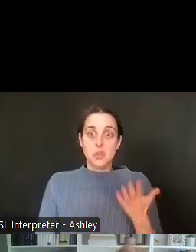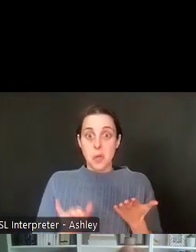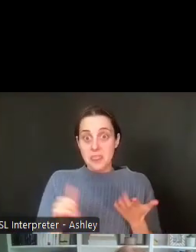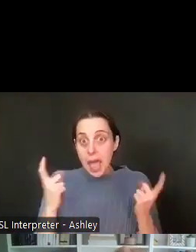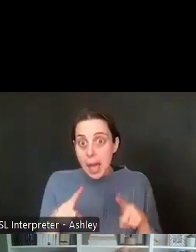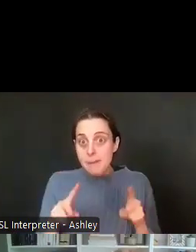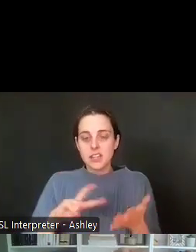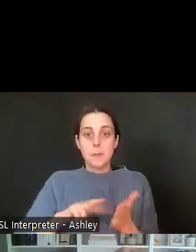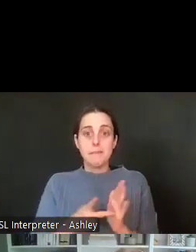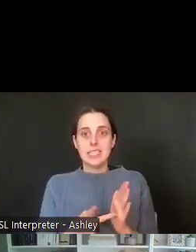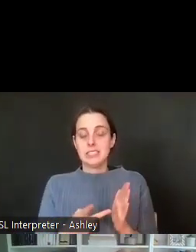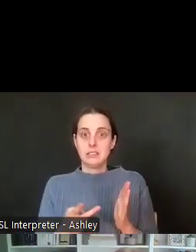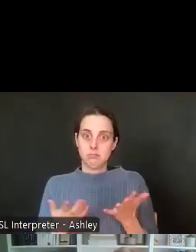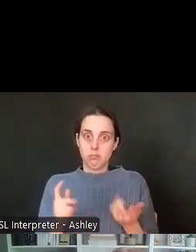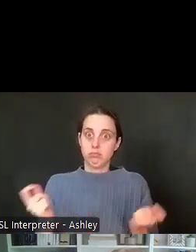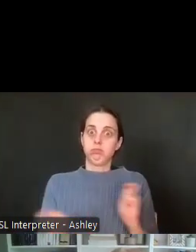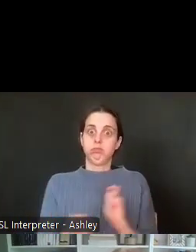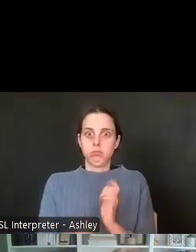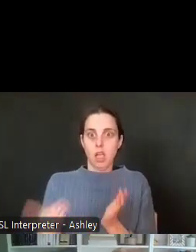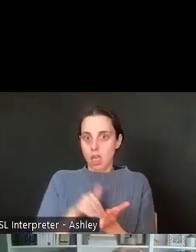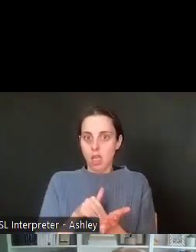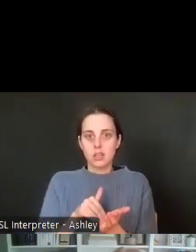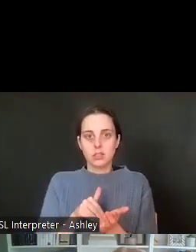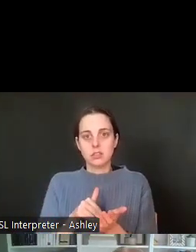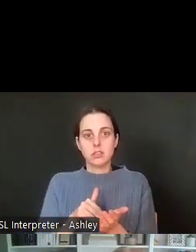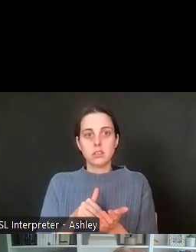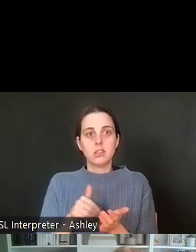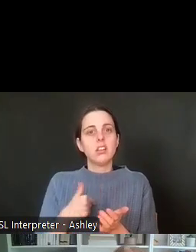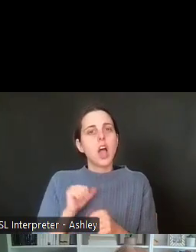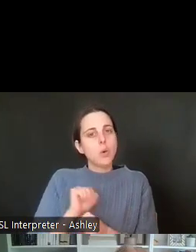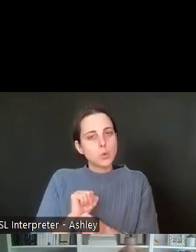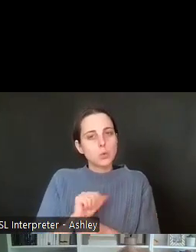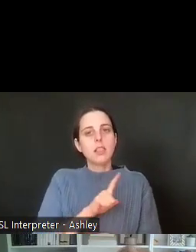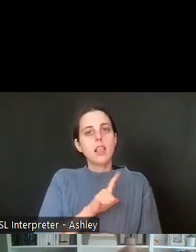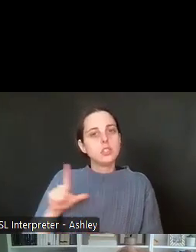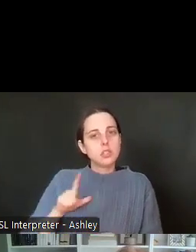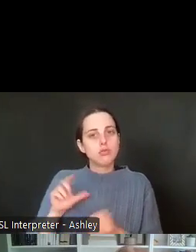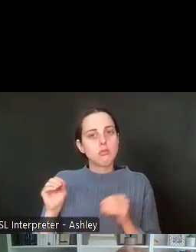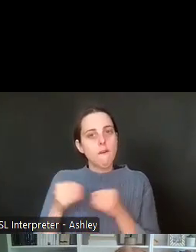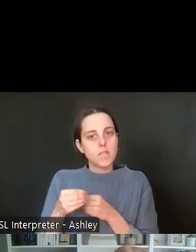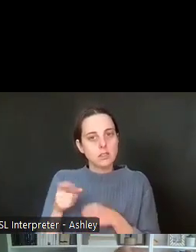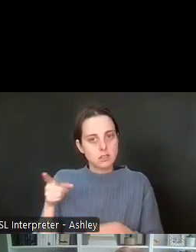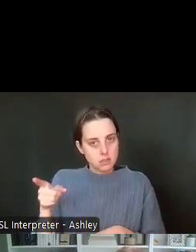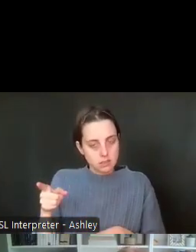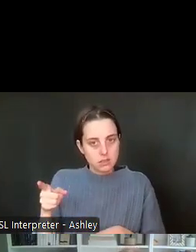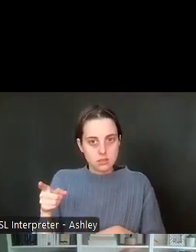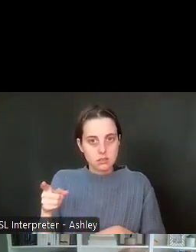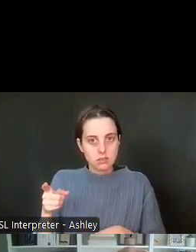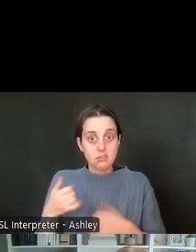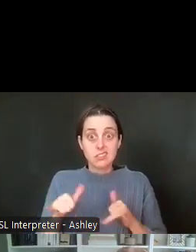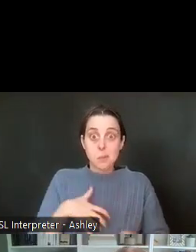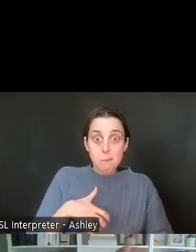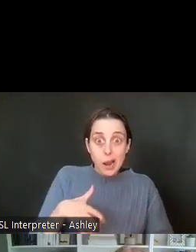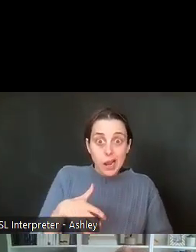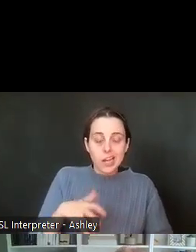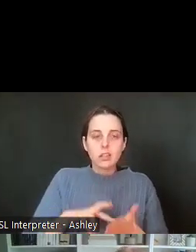work-life harmony meant for me then when I was working at the legislature was that I had to be able to take care of myself.